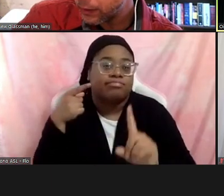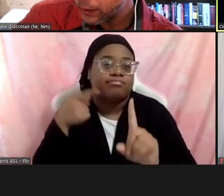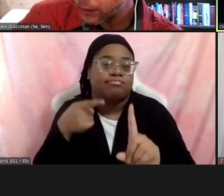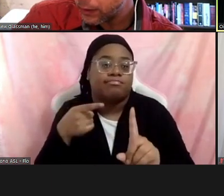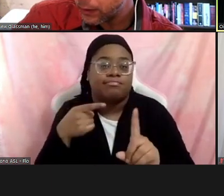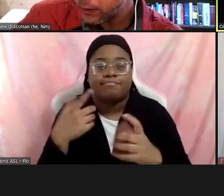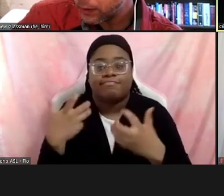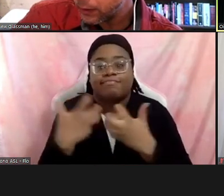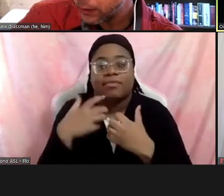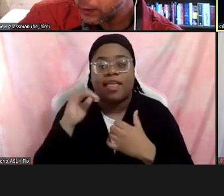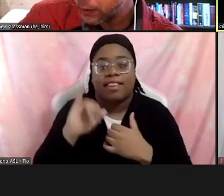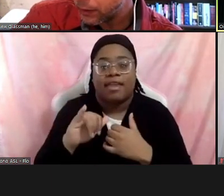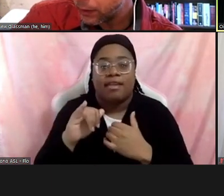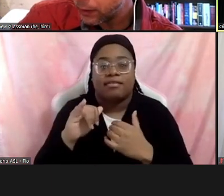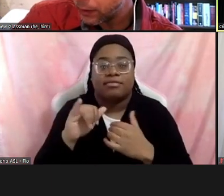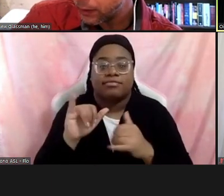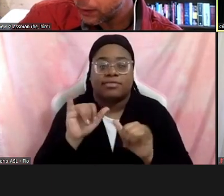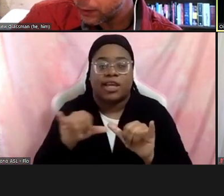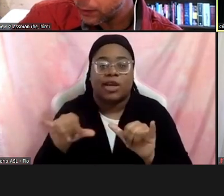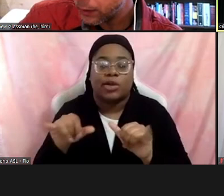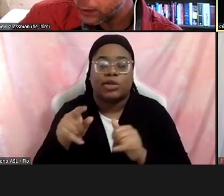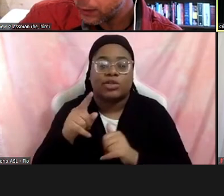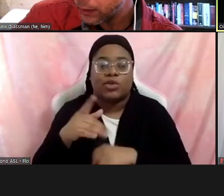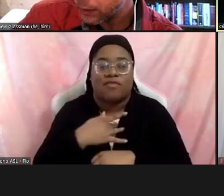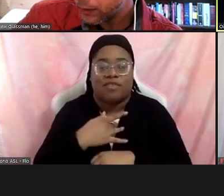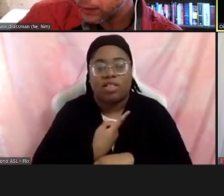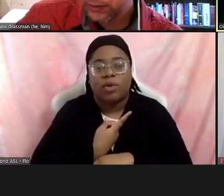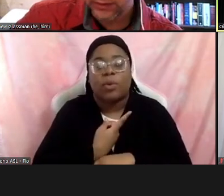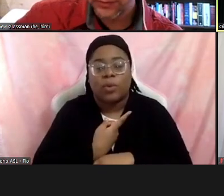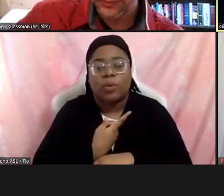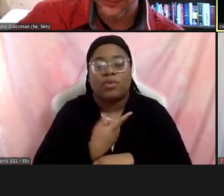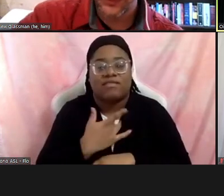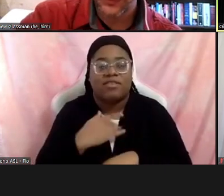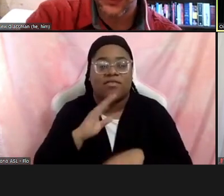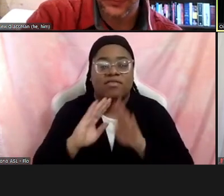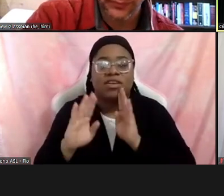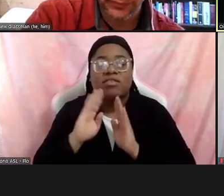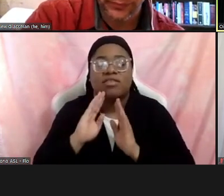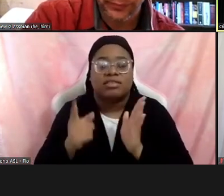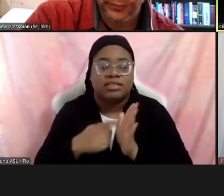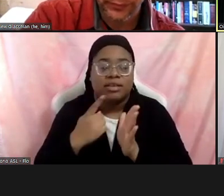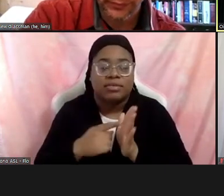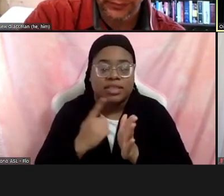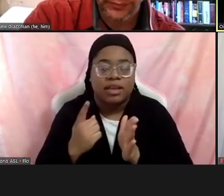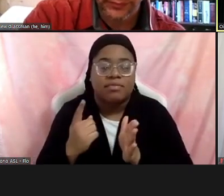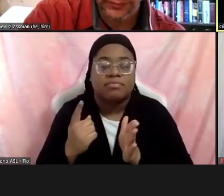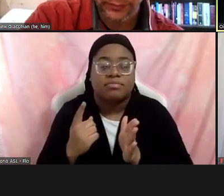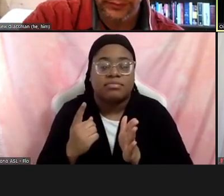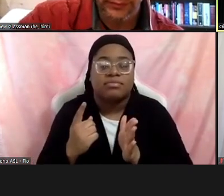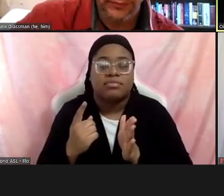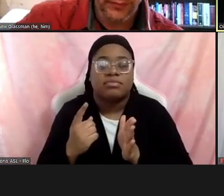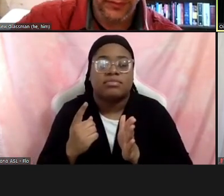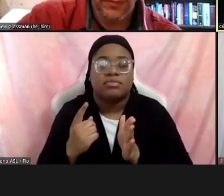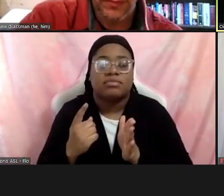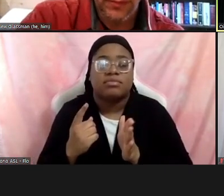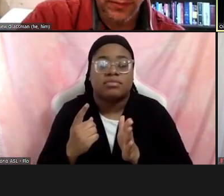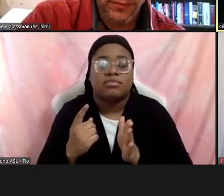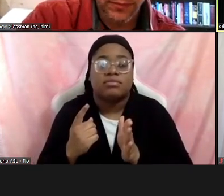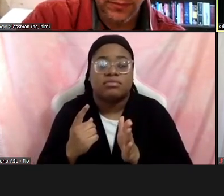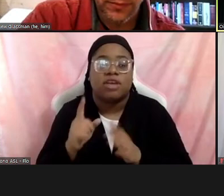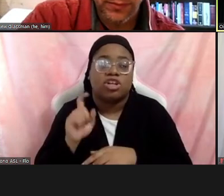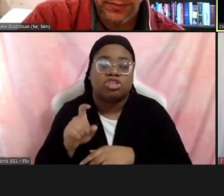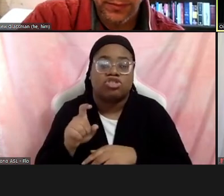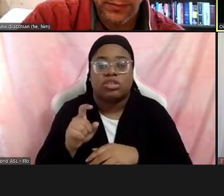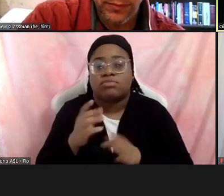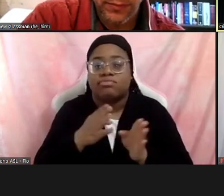standards, you really felt alone and fed up. And sometimes I have felt maybe I should quit and I should do